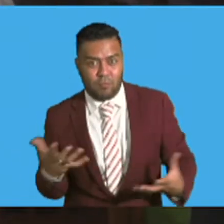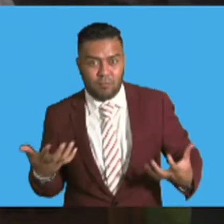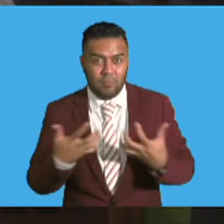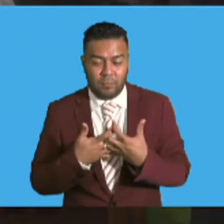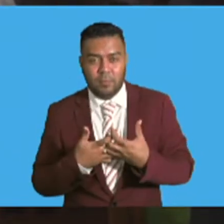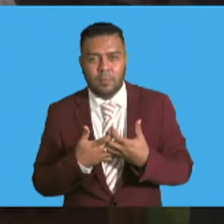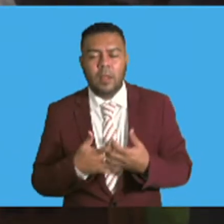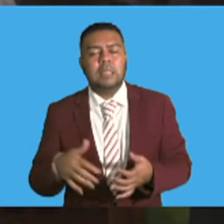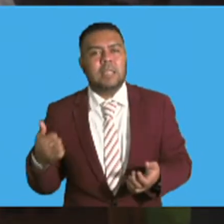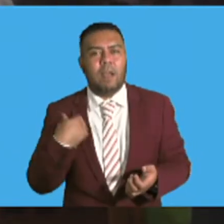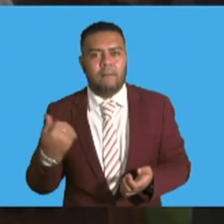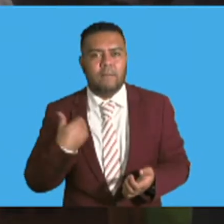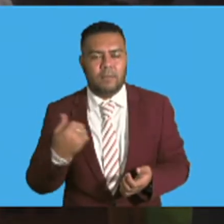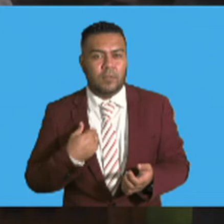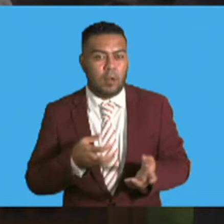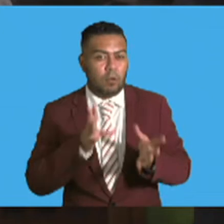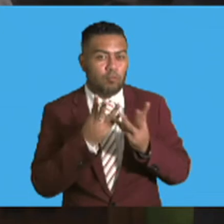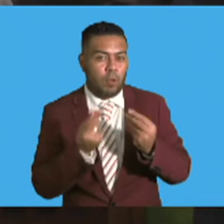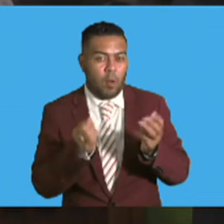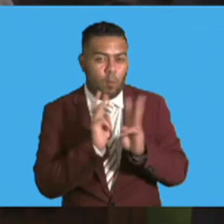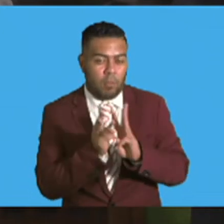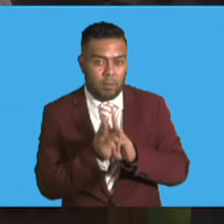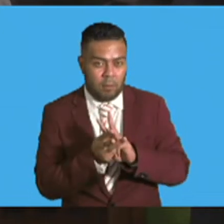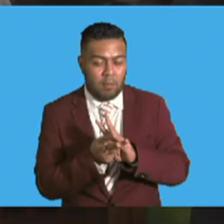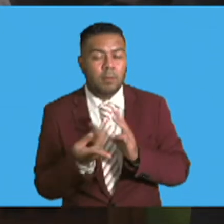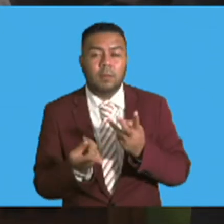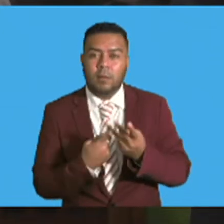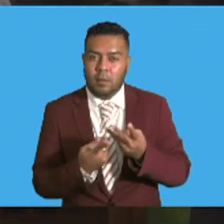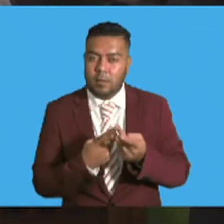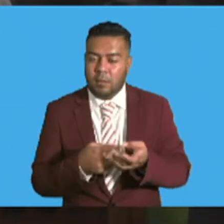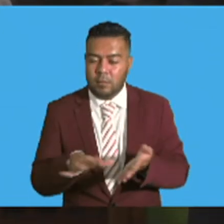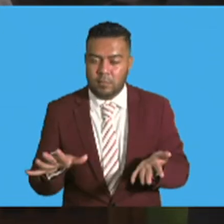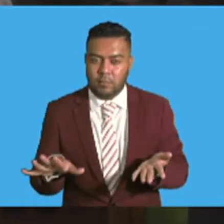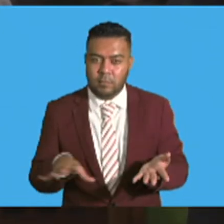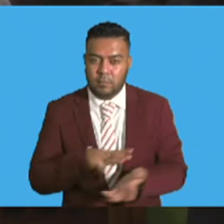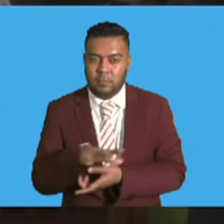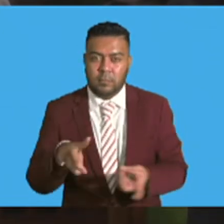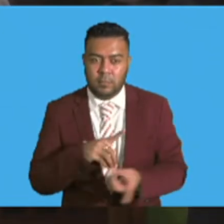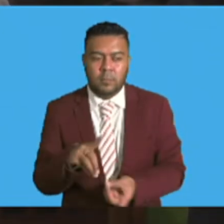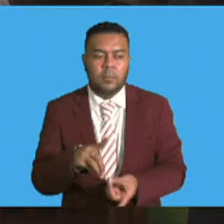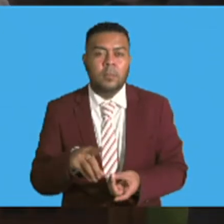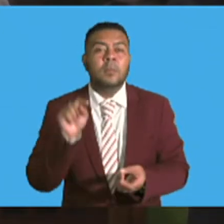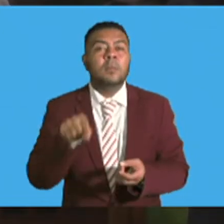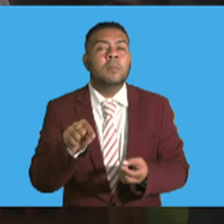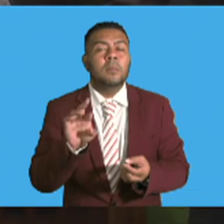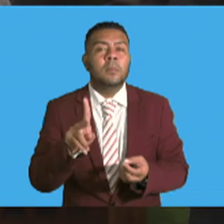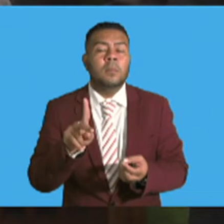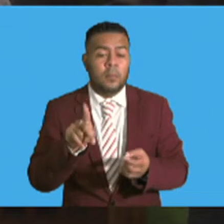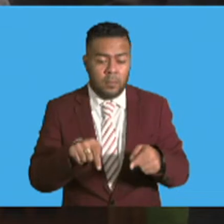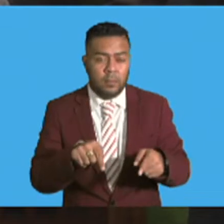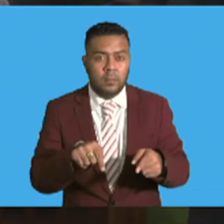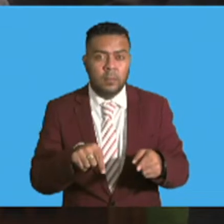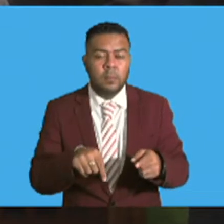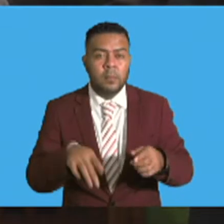survival rates in times of drought and disaster as compared to exotic breeds. Therefore, our Ministry